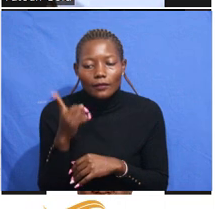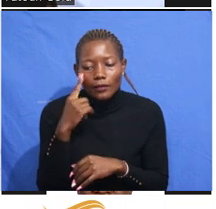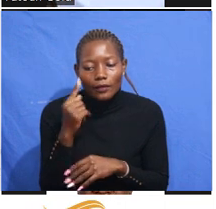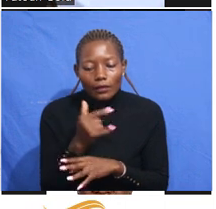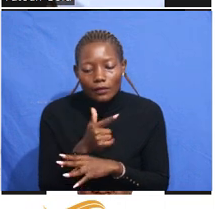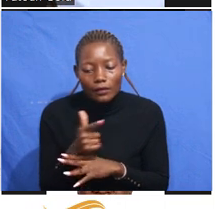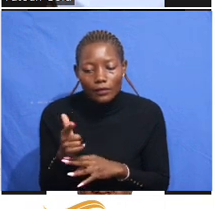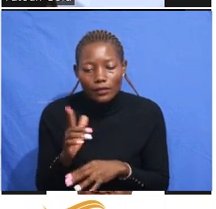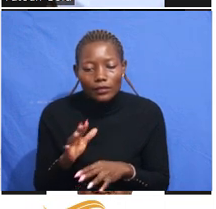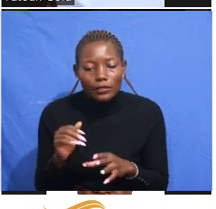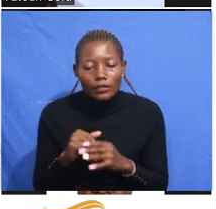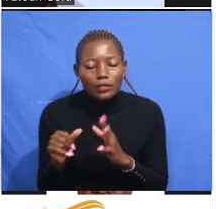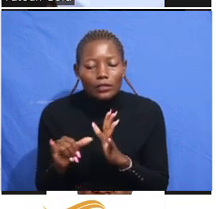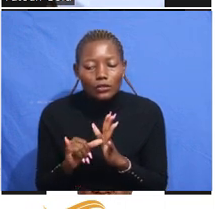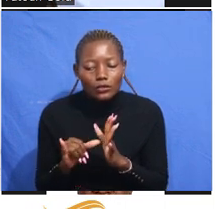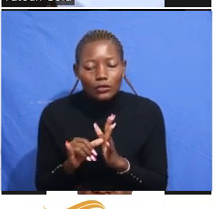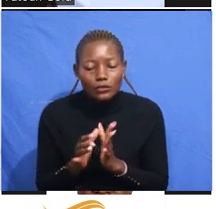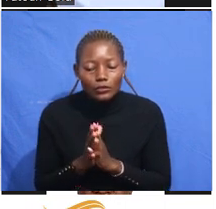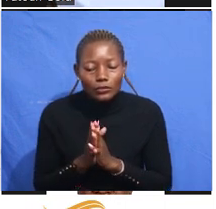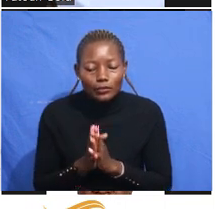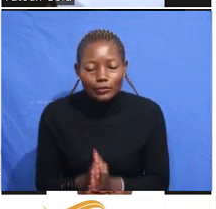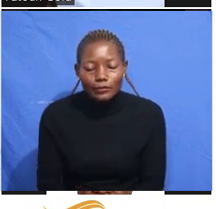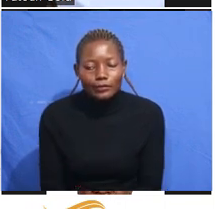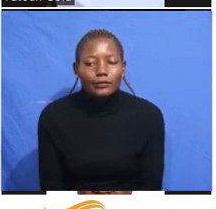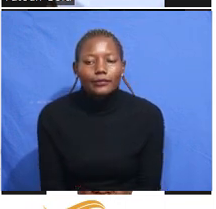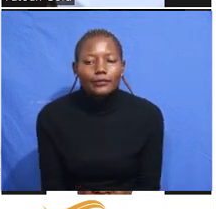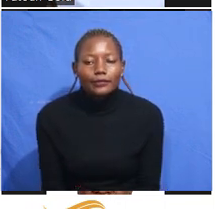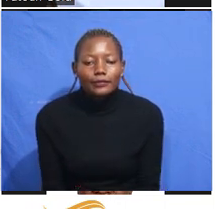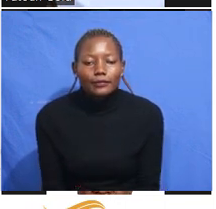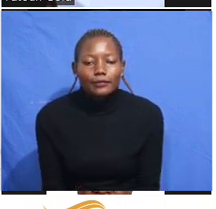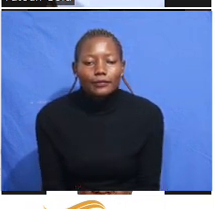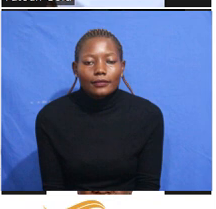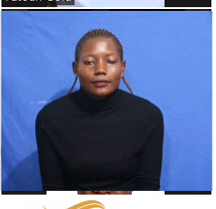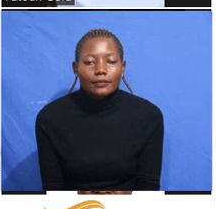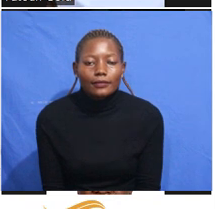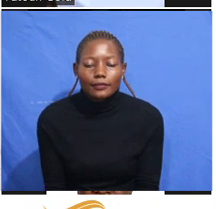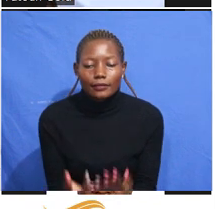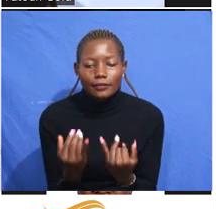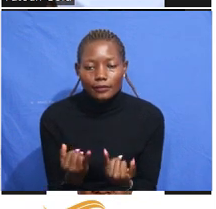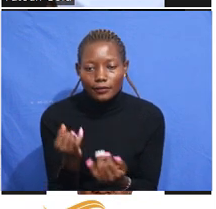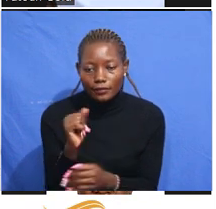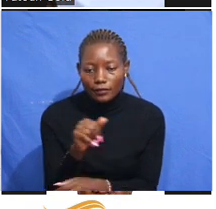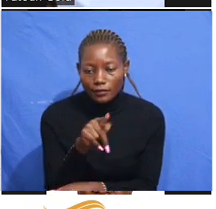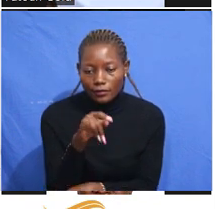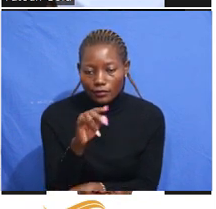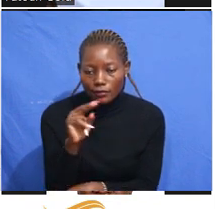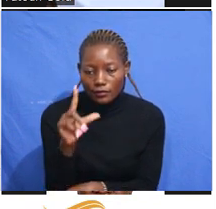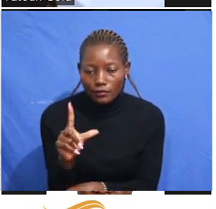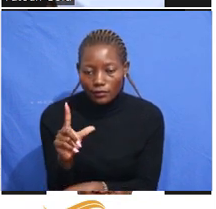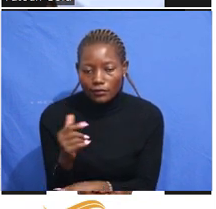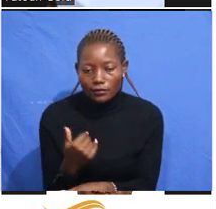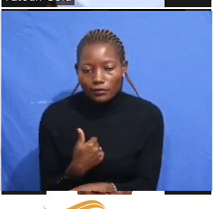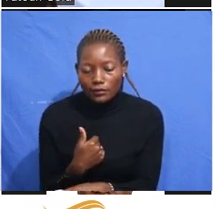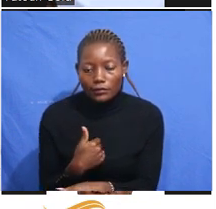YouTube. Now, the spinal cord now mainly contains now the peripheral nervous system. I've